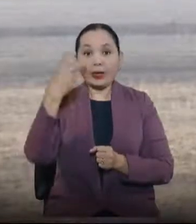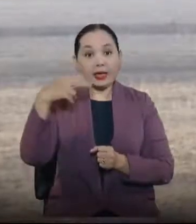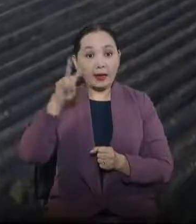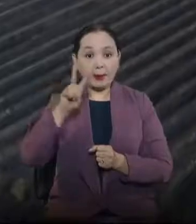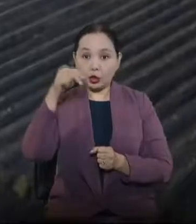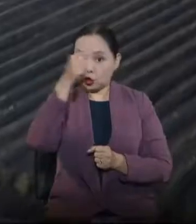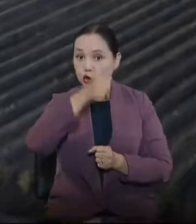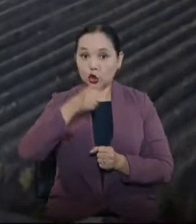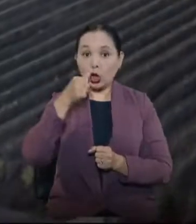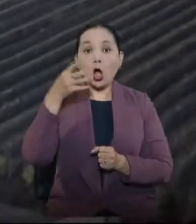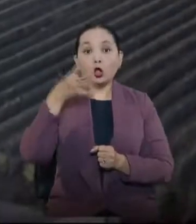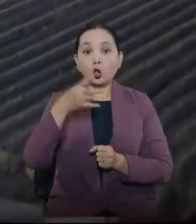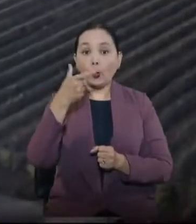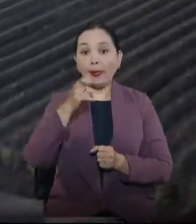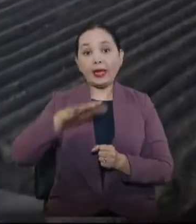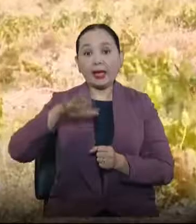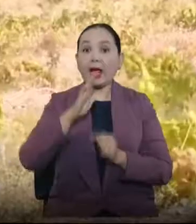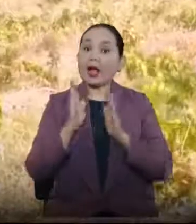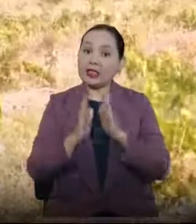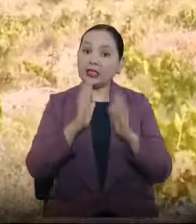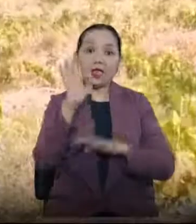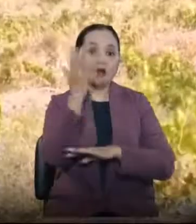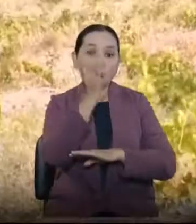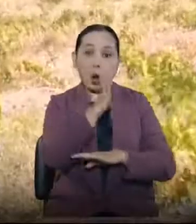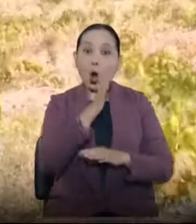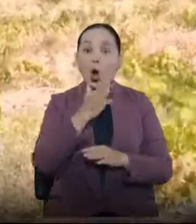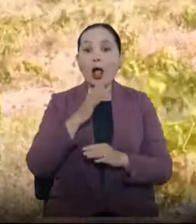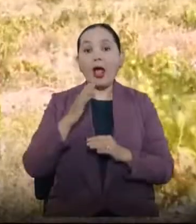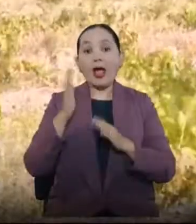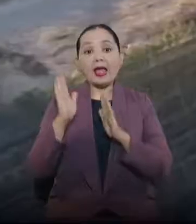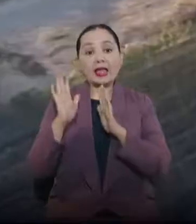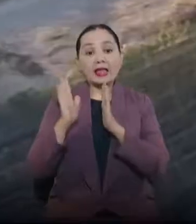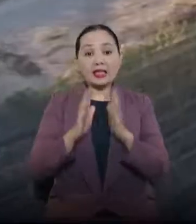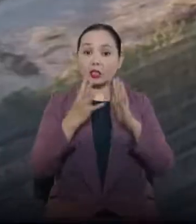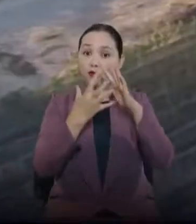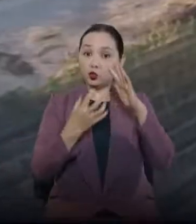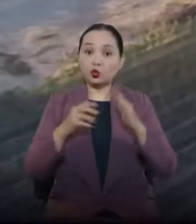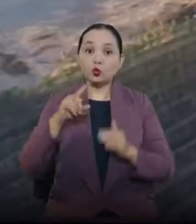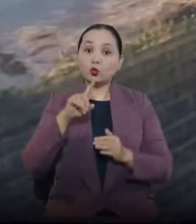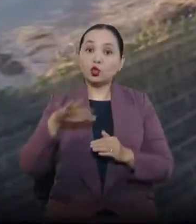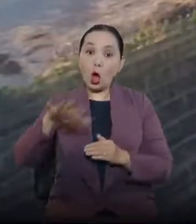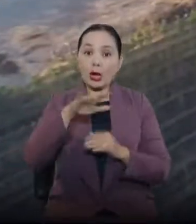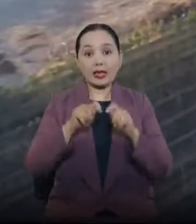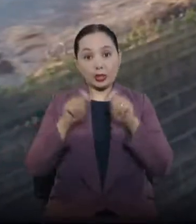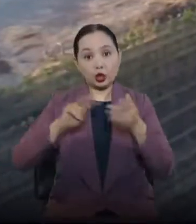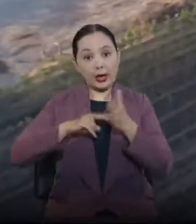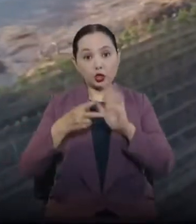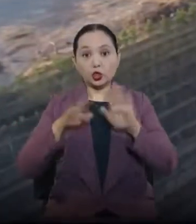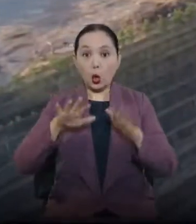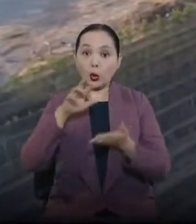2021-2022 yillarda 4000 gektar intensiv bog' va 2000 gektar intensiv uzumzorlar tashkil etilishi ham asosiy rejadan o'rin olgan.